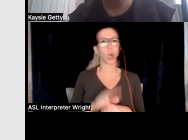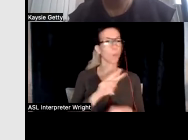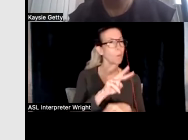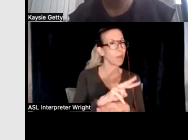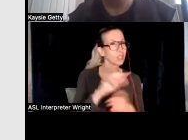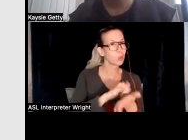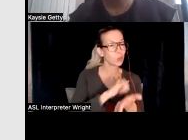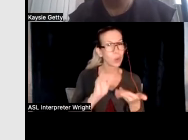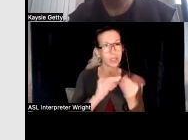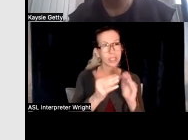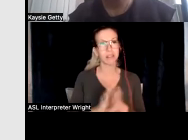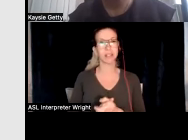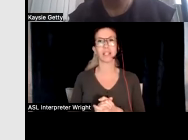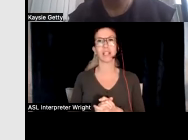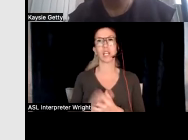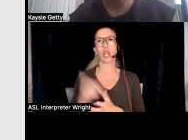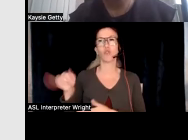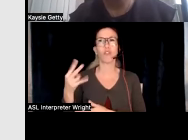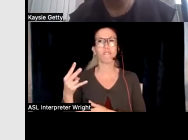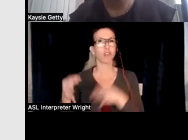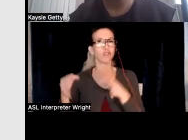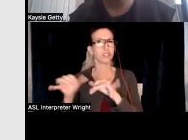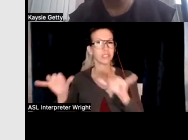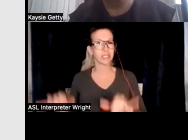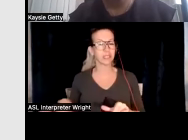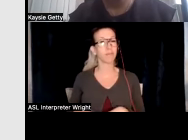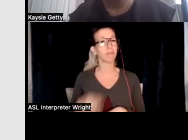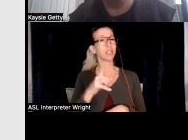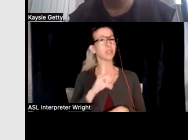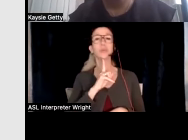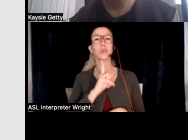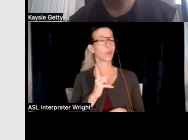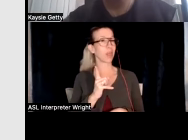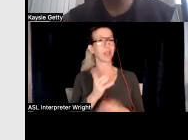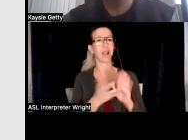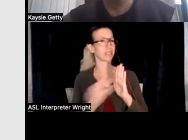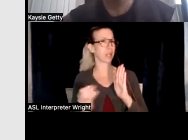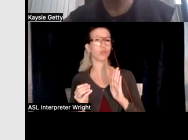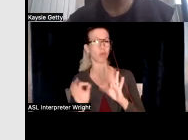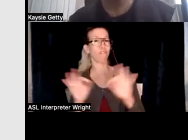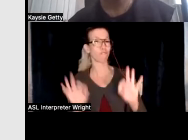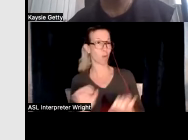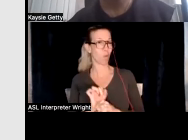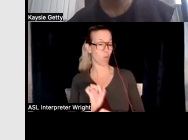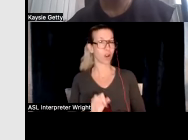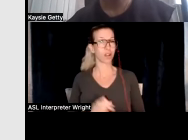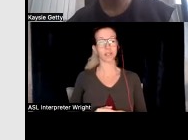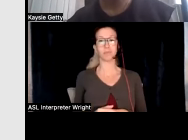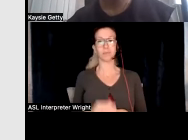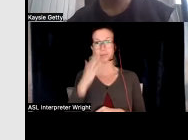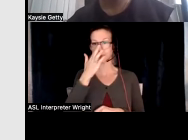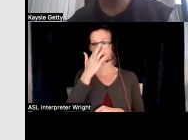other juvenile justice systems, but this is a very adaptable framework. It's meant to apply to all young people. And so